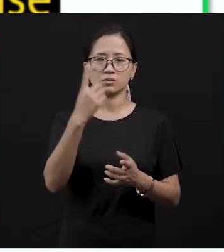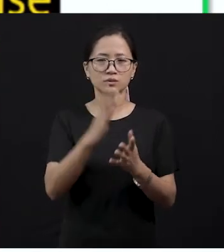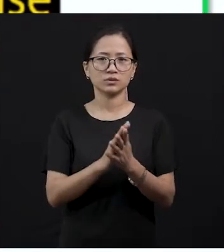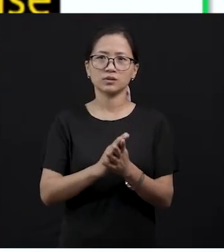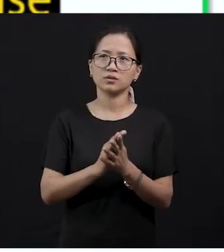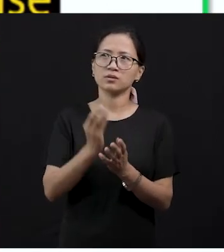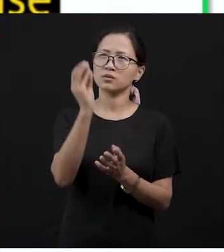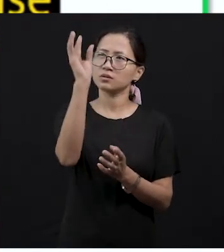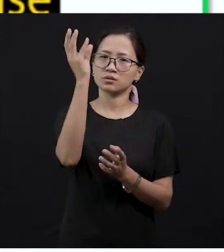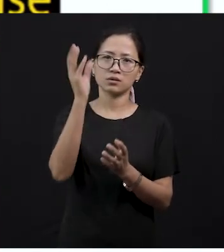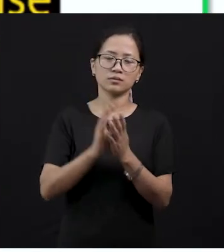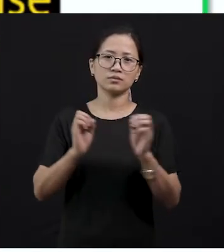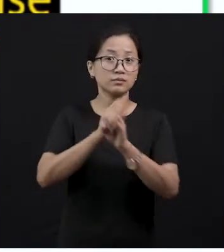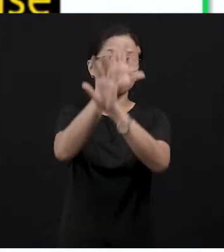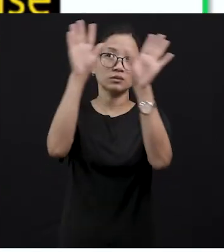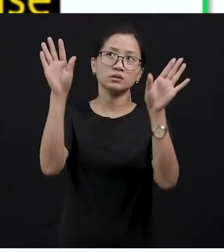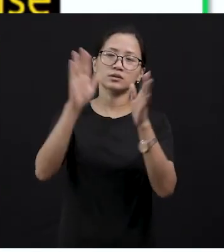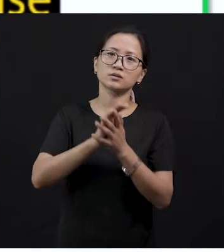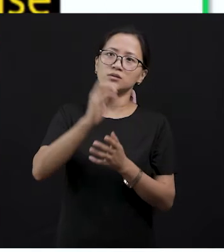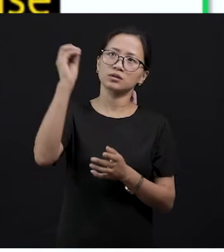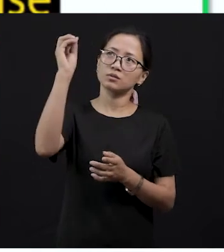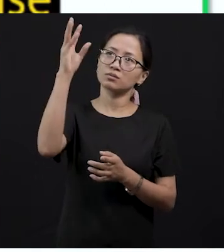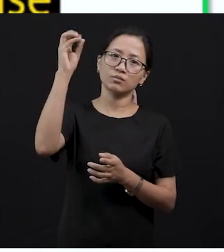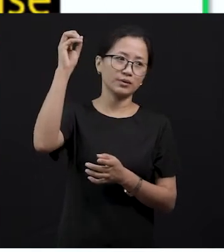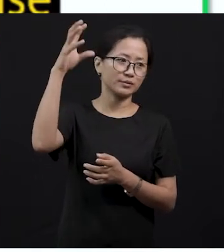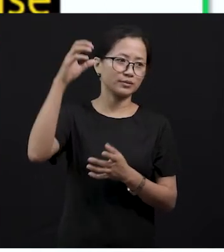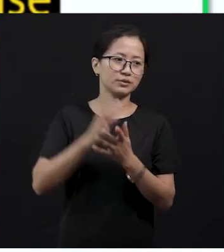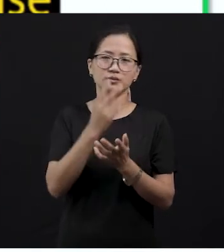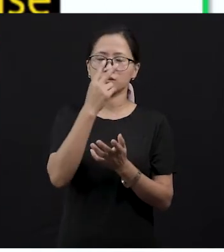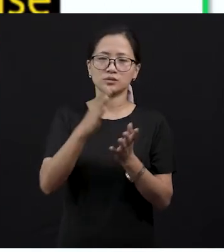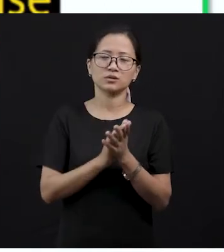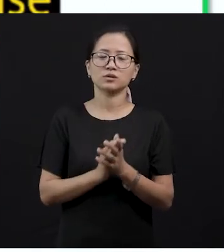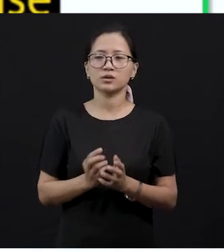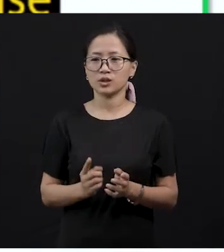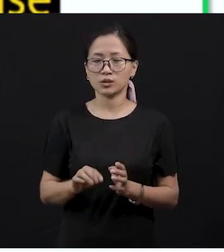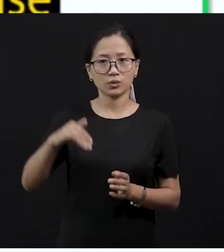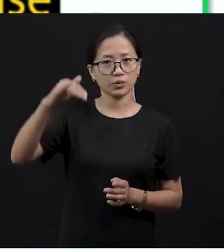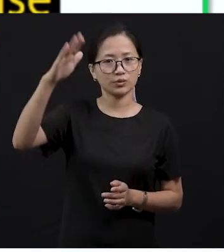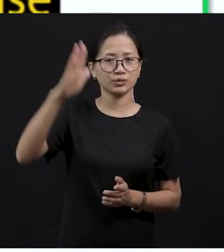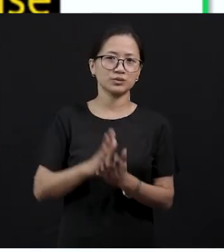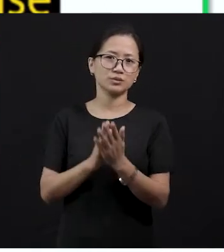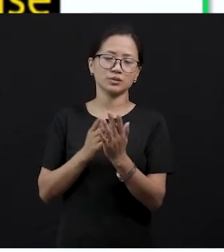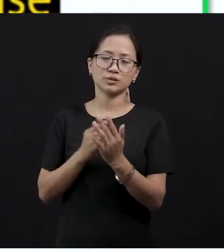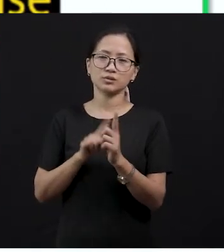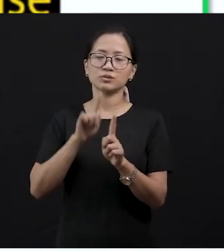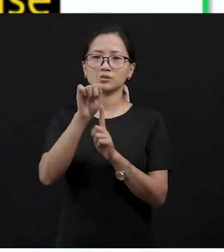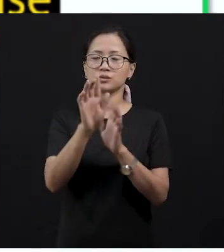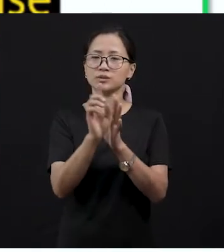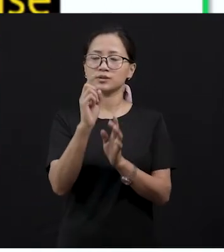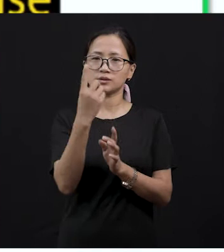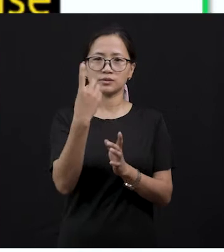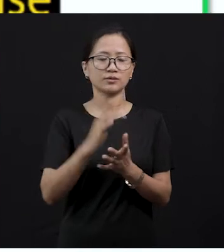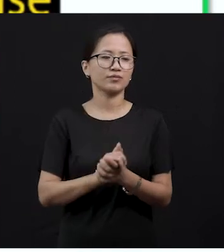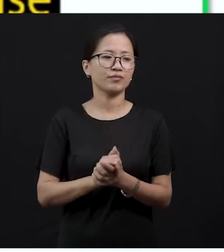okay? A light of bulb. You can see the flower growing towards it. Yes, the flower